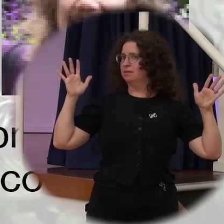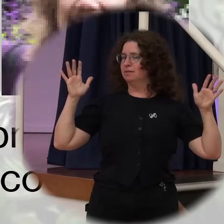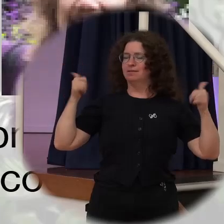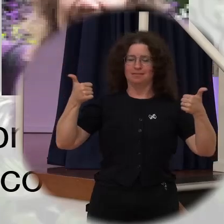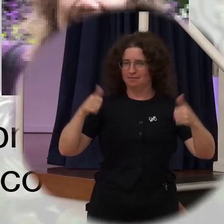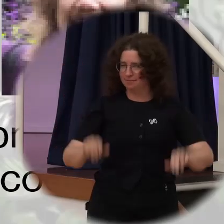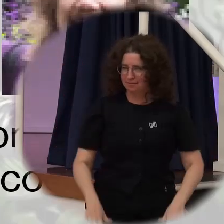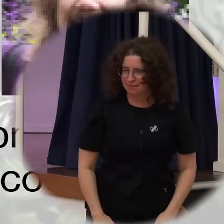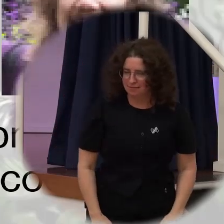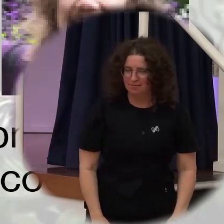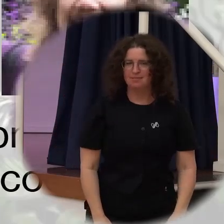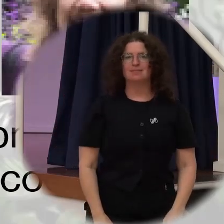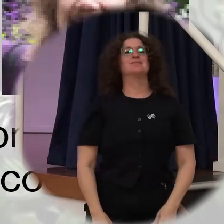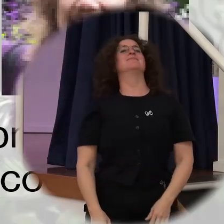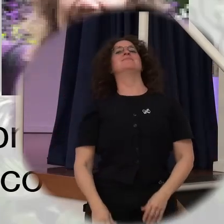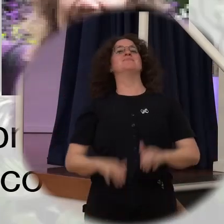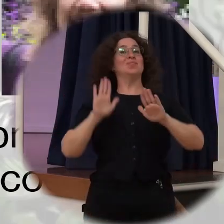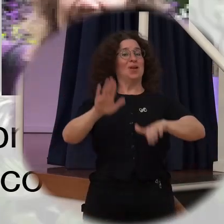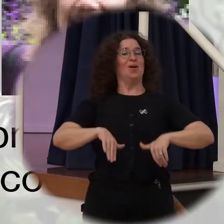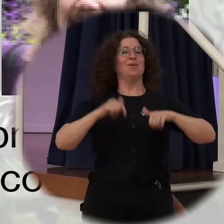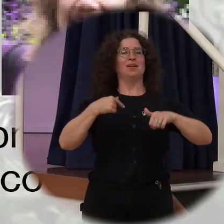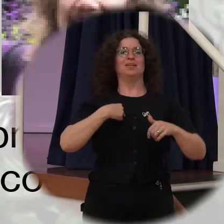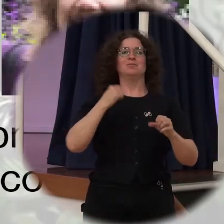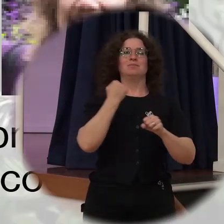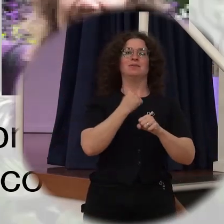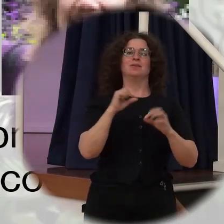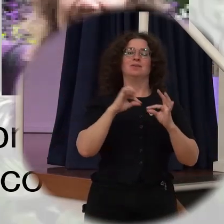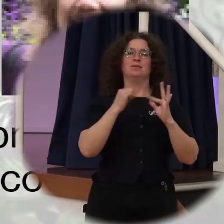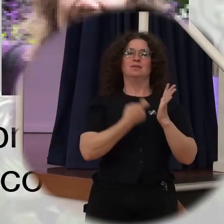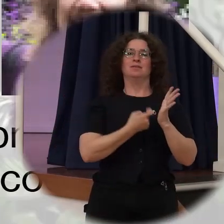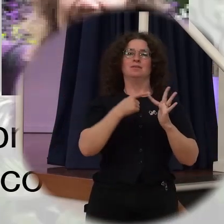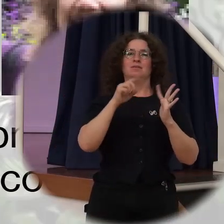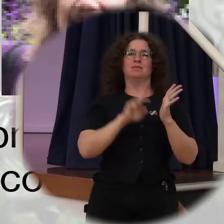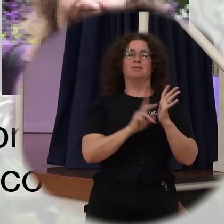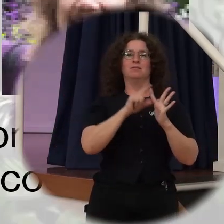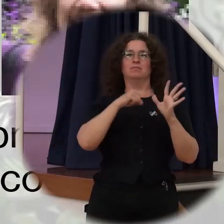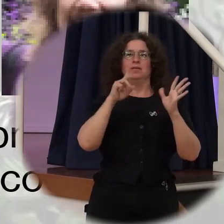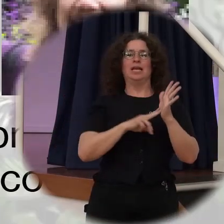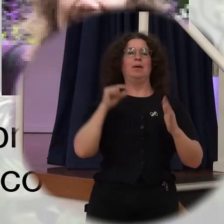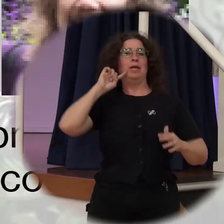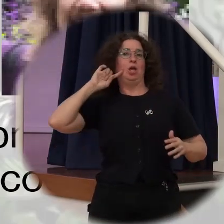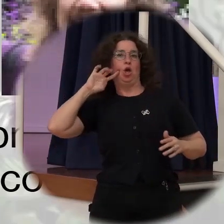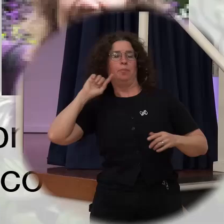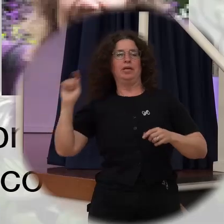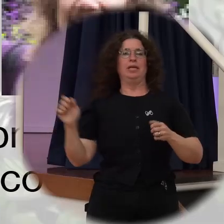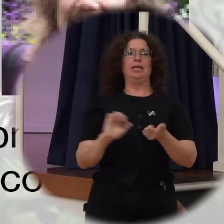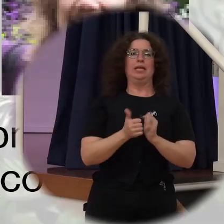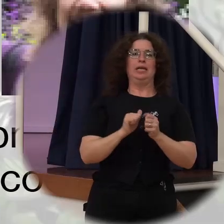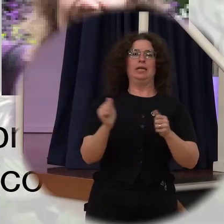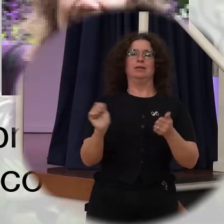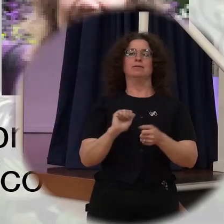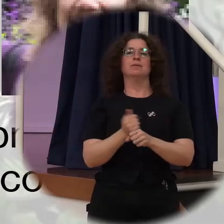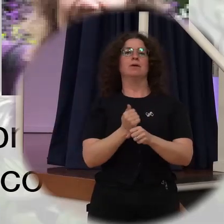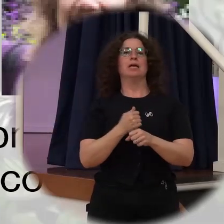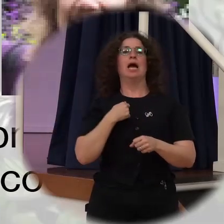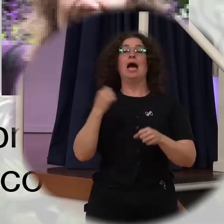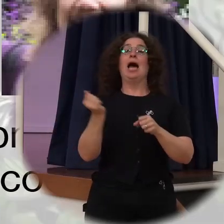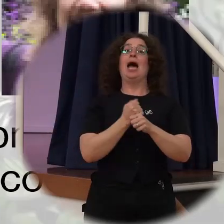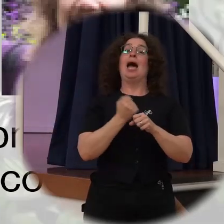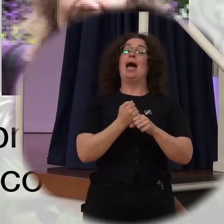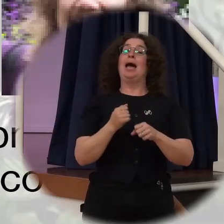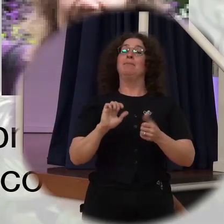Okay. Thank you. All right, so yes, I am Brandon. I am a comedian game developer, and I'm going to talk about how I made a game called Bejeweled.